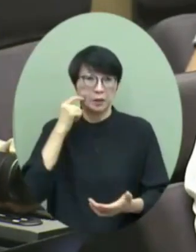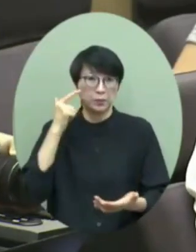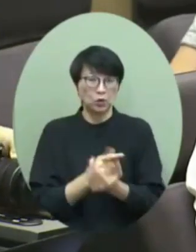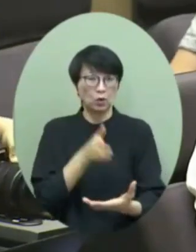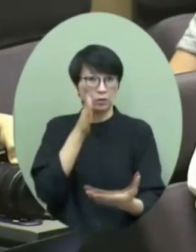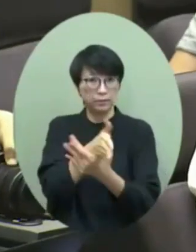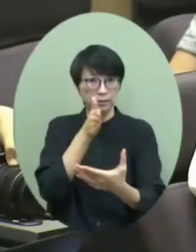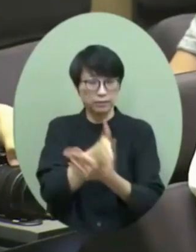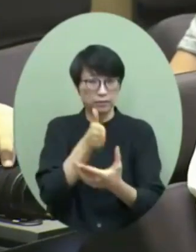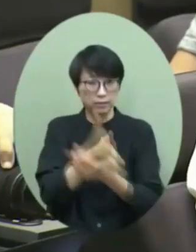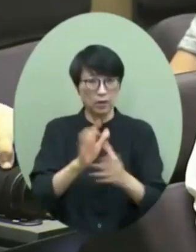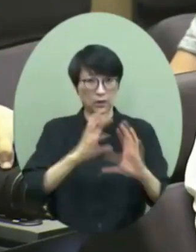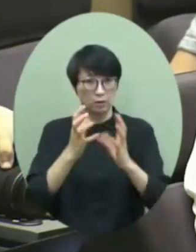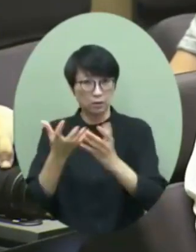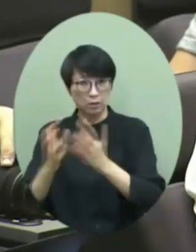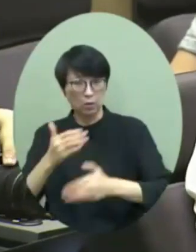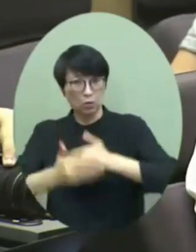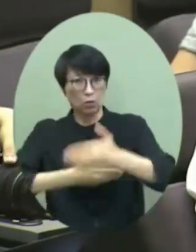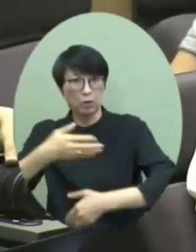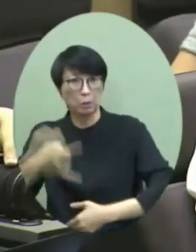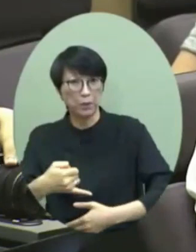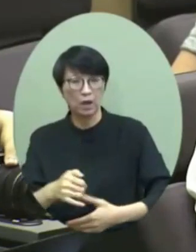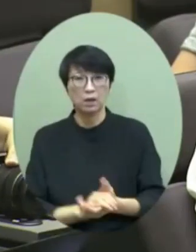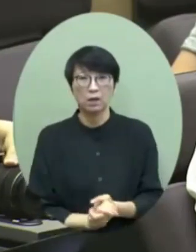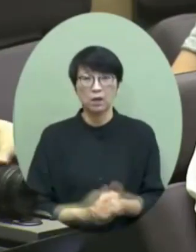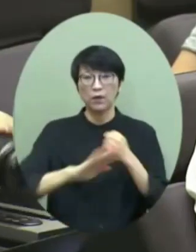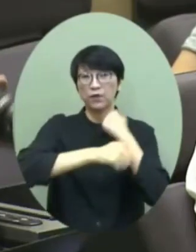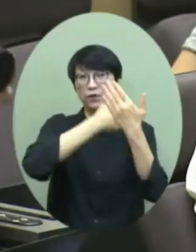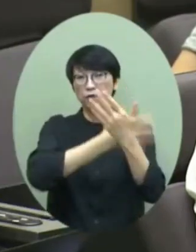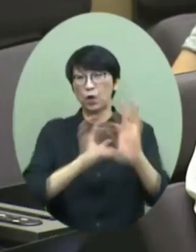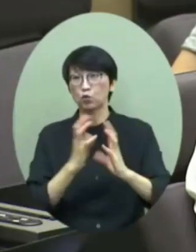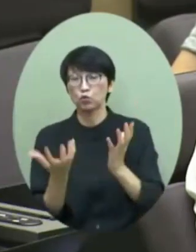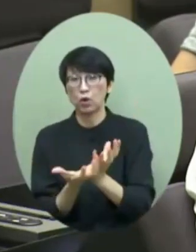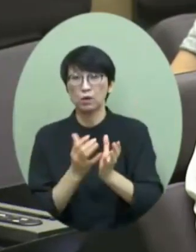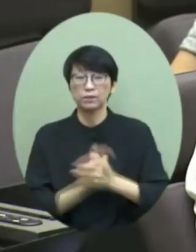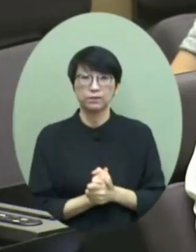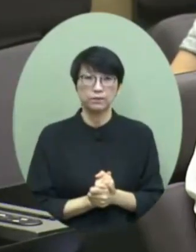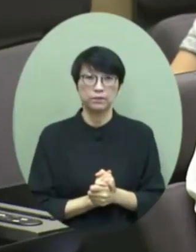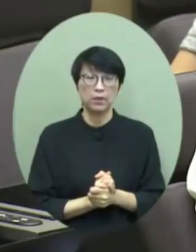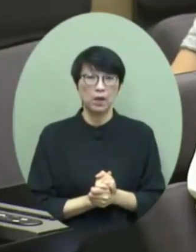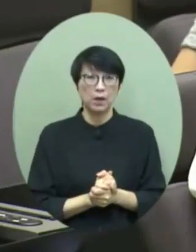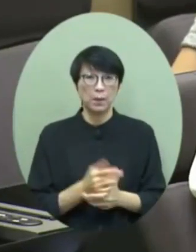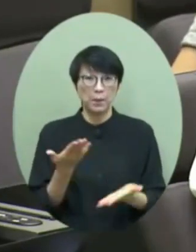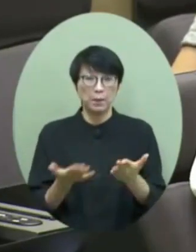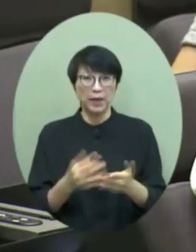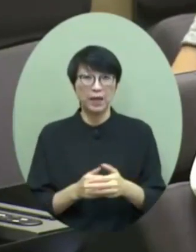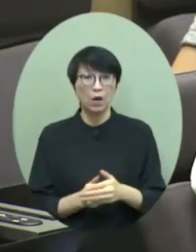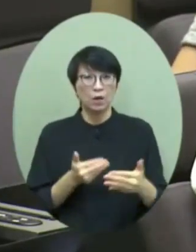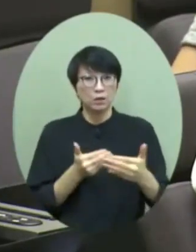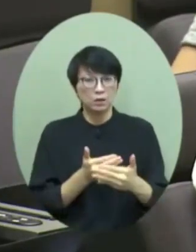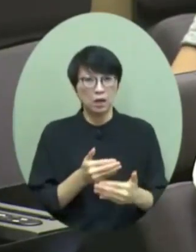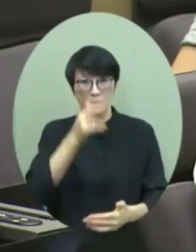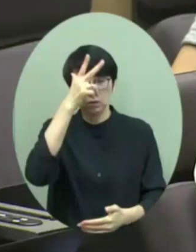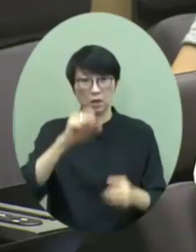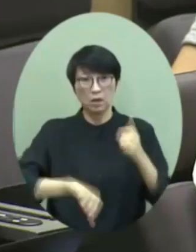831 incident at Prince Edward, and second, a serious interference with the operation of organizations.